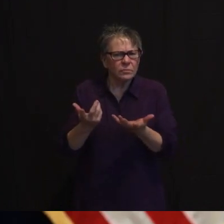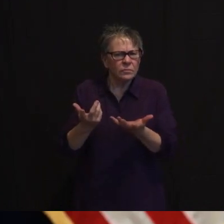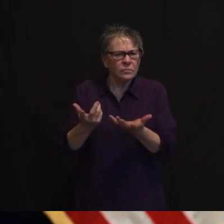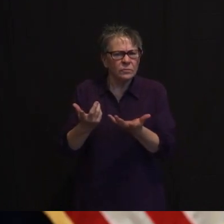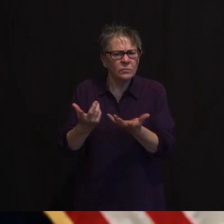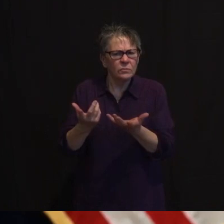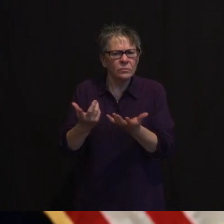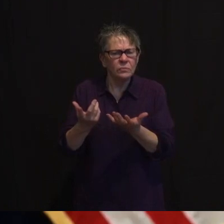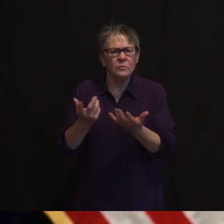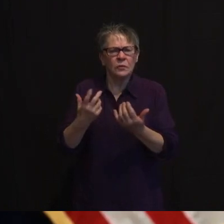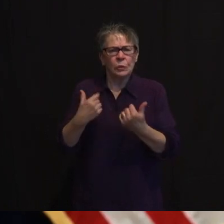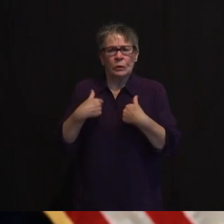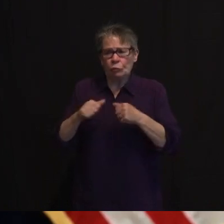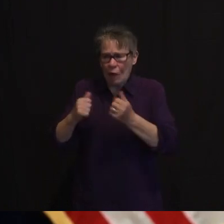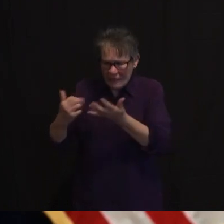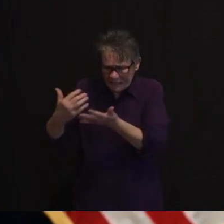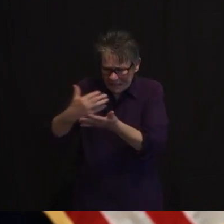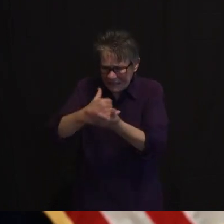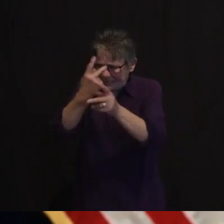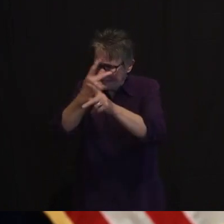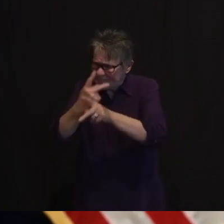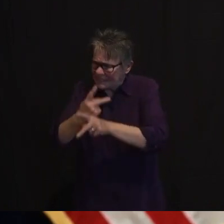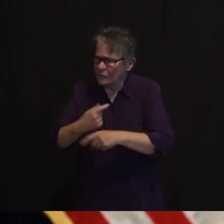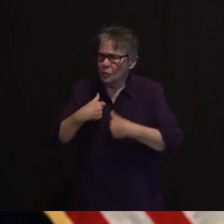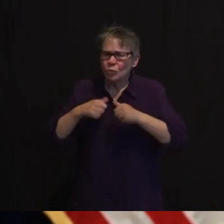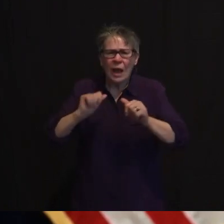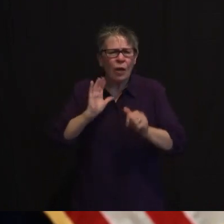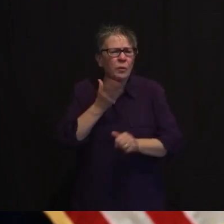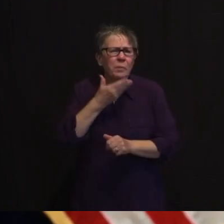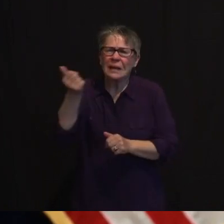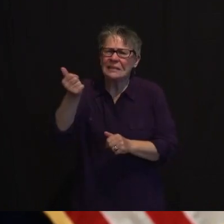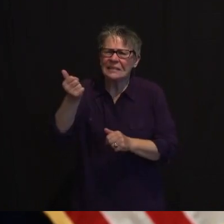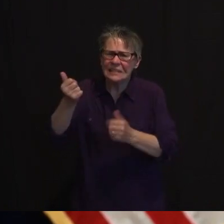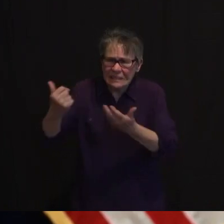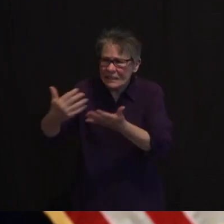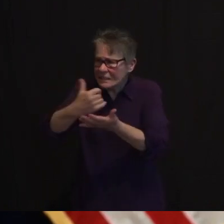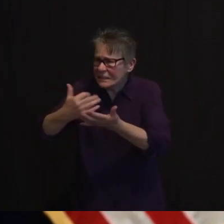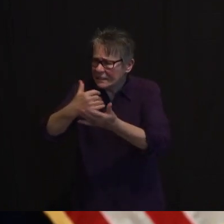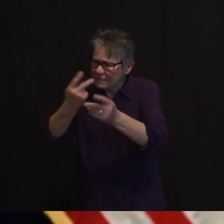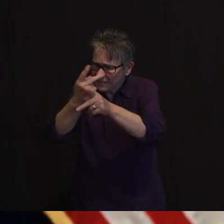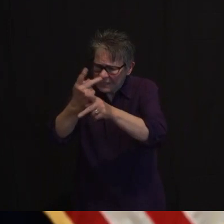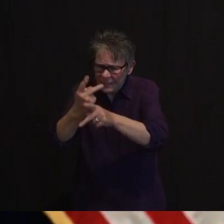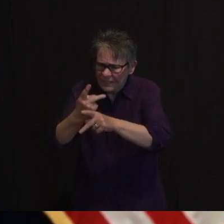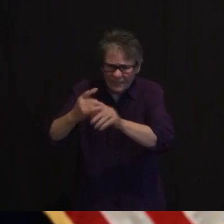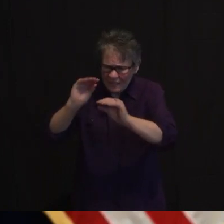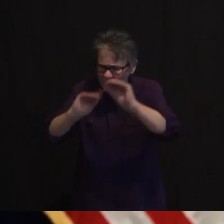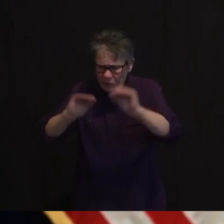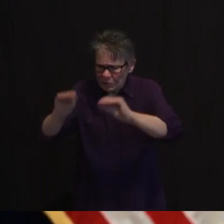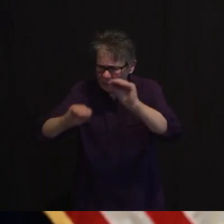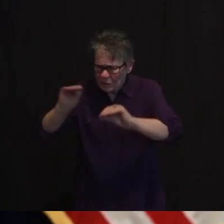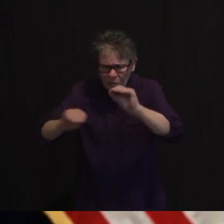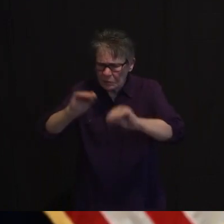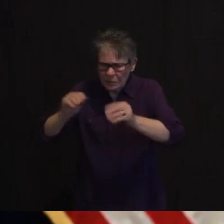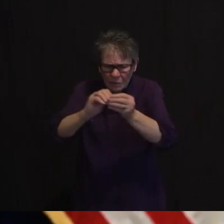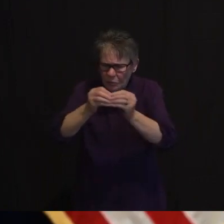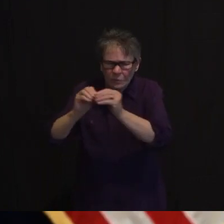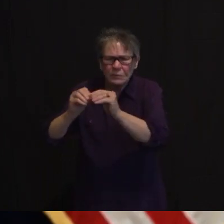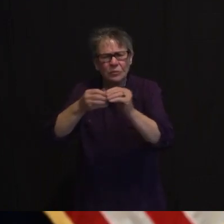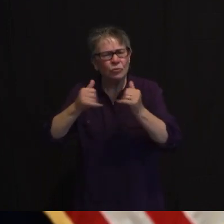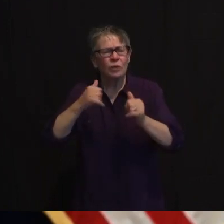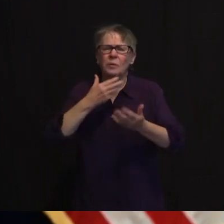of our abilities. But Judy, to you on treated and released, and then Pat on number of law enforcement. Does that sound all right,